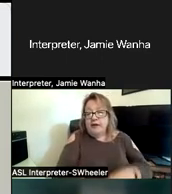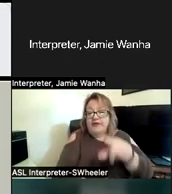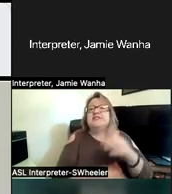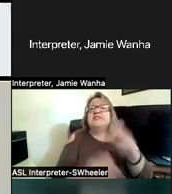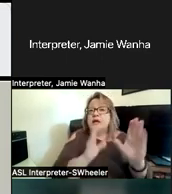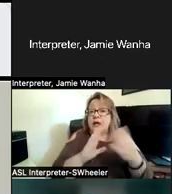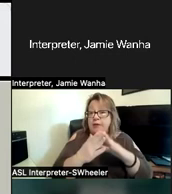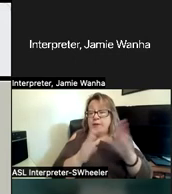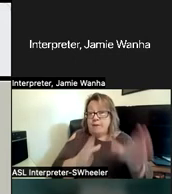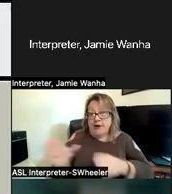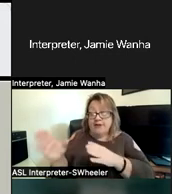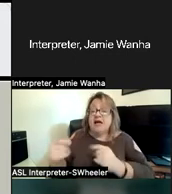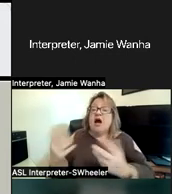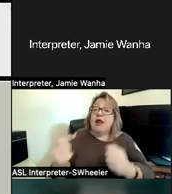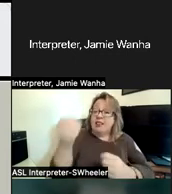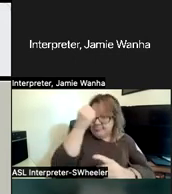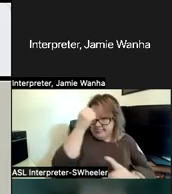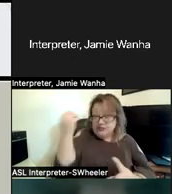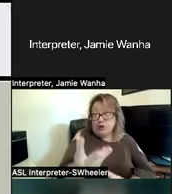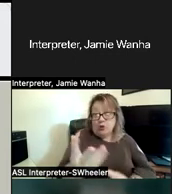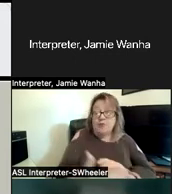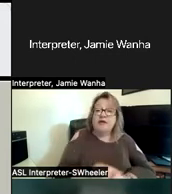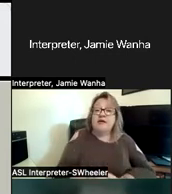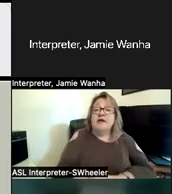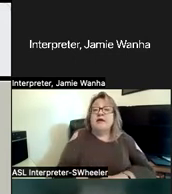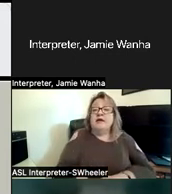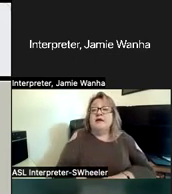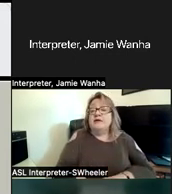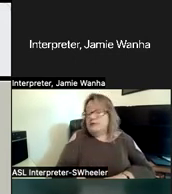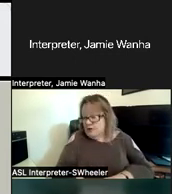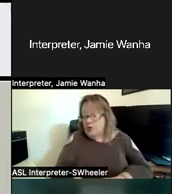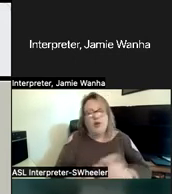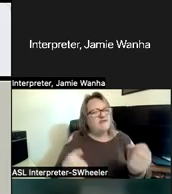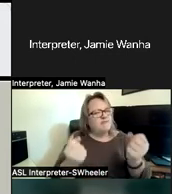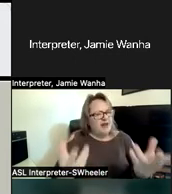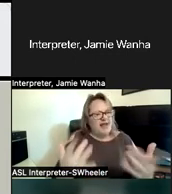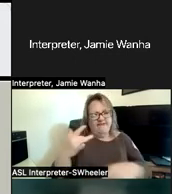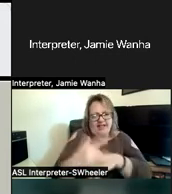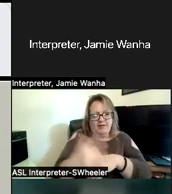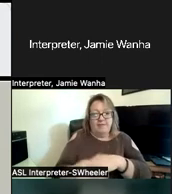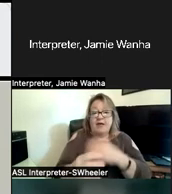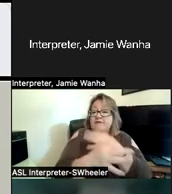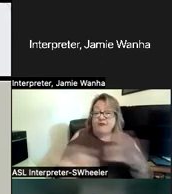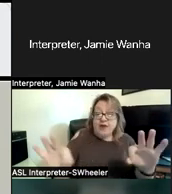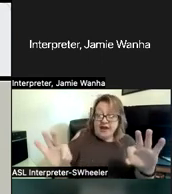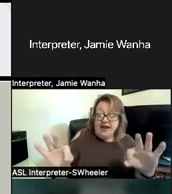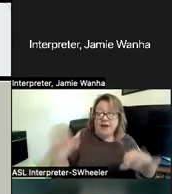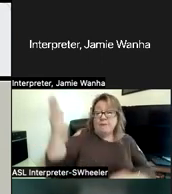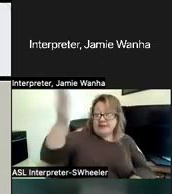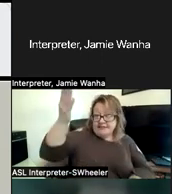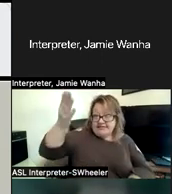preparedness. I wanna let all of you know that we have tons of stuff available, including free disaster preparedness presentations for